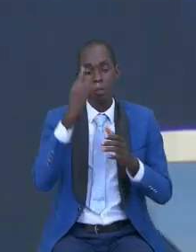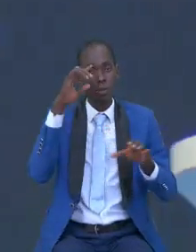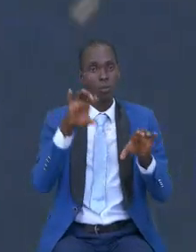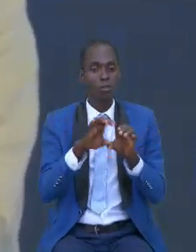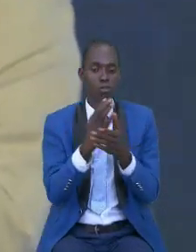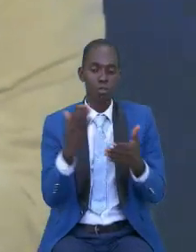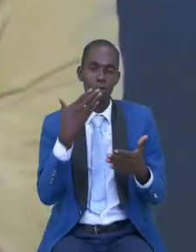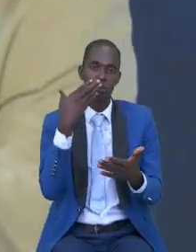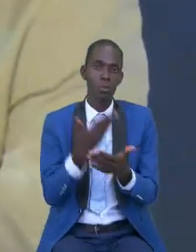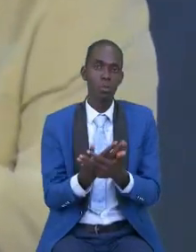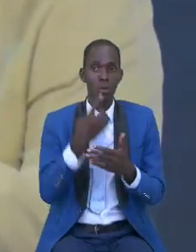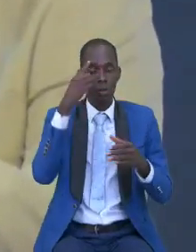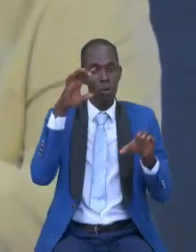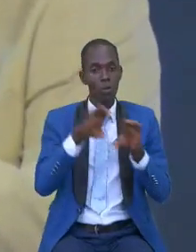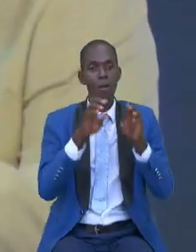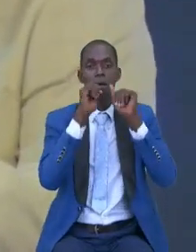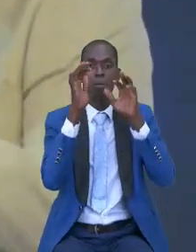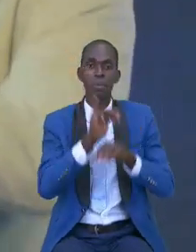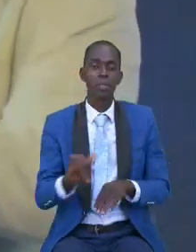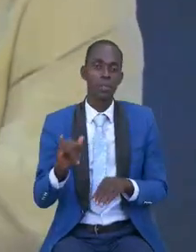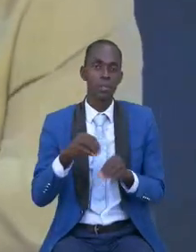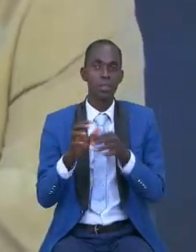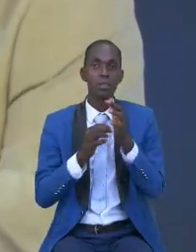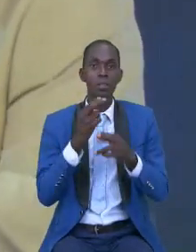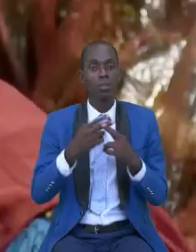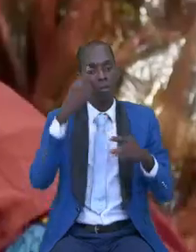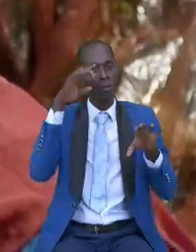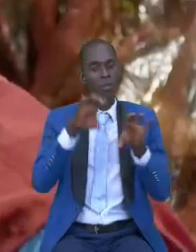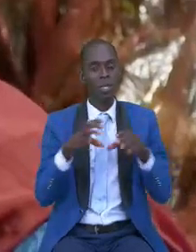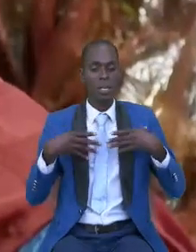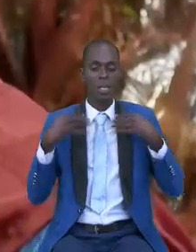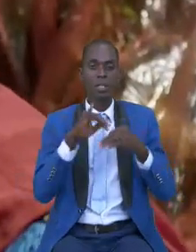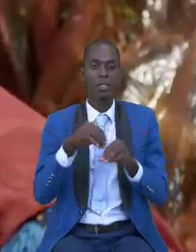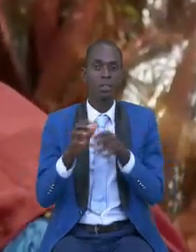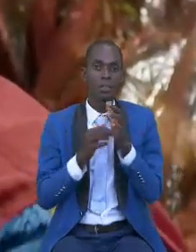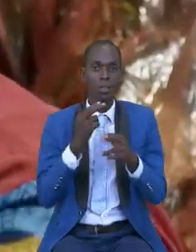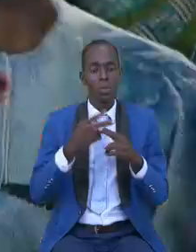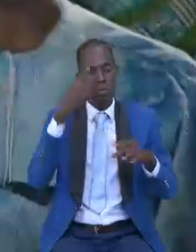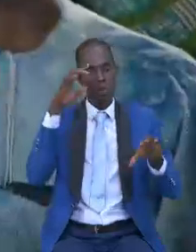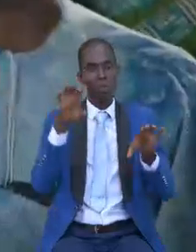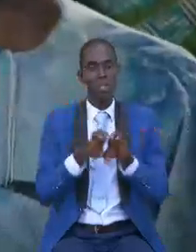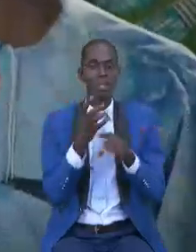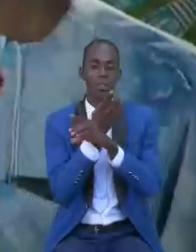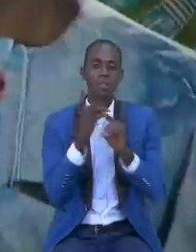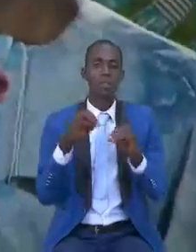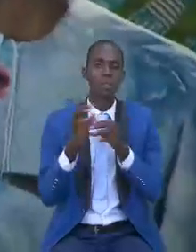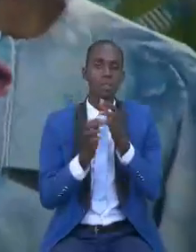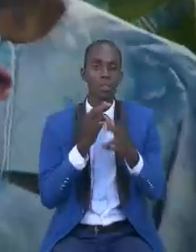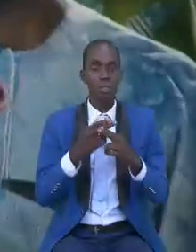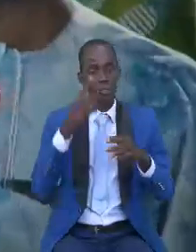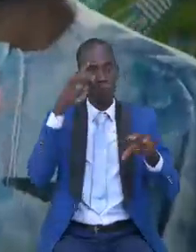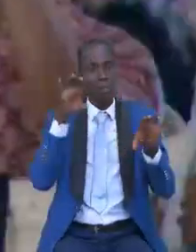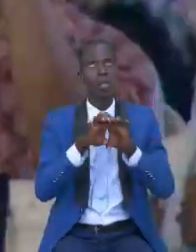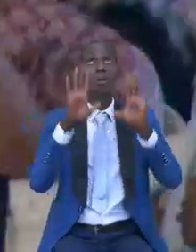something good. Covenant blessing. Covenant healing. Covenant deliverance. Covenant